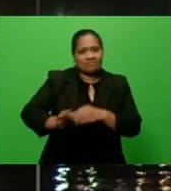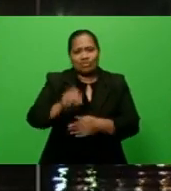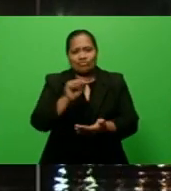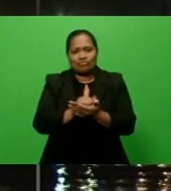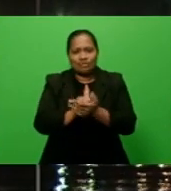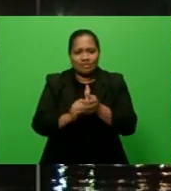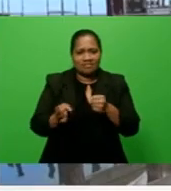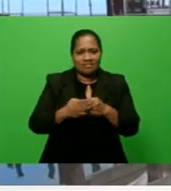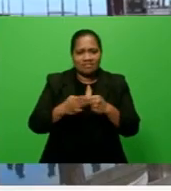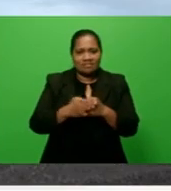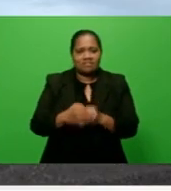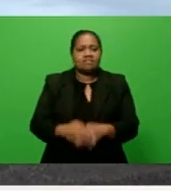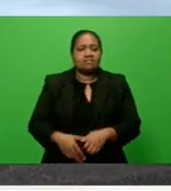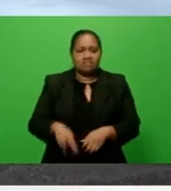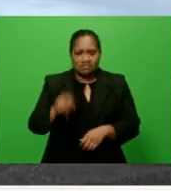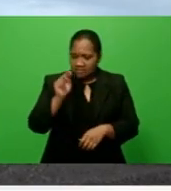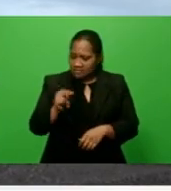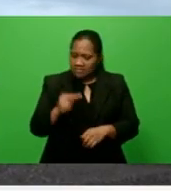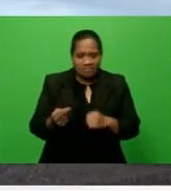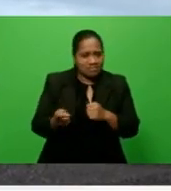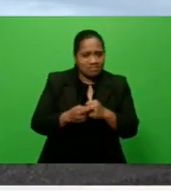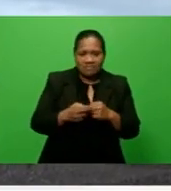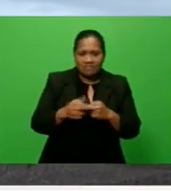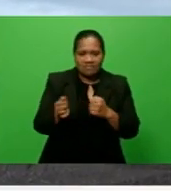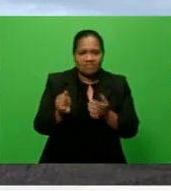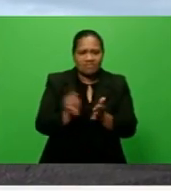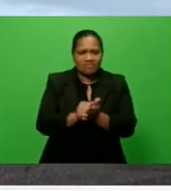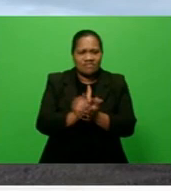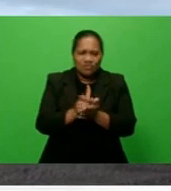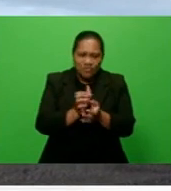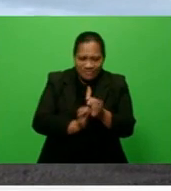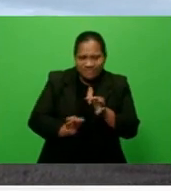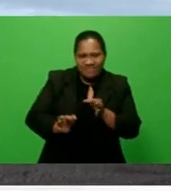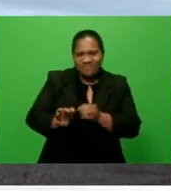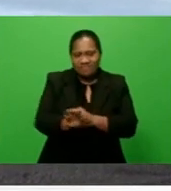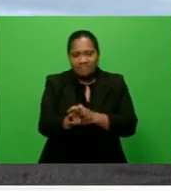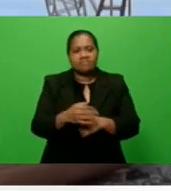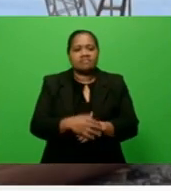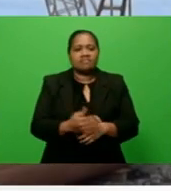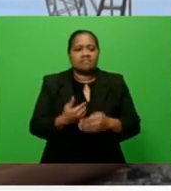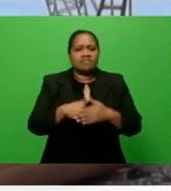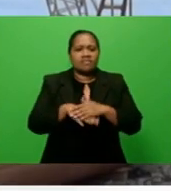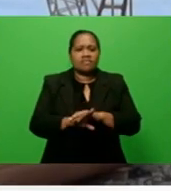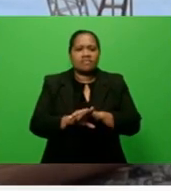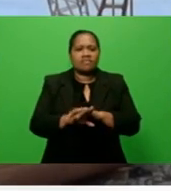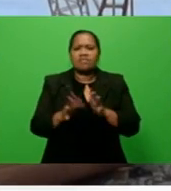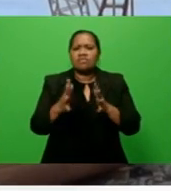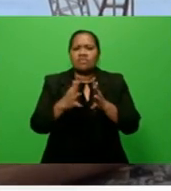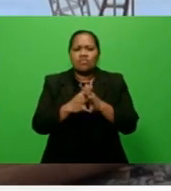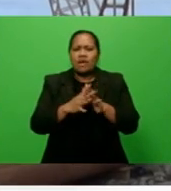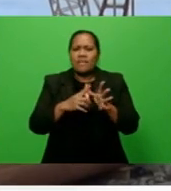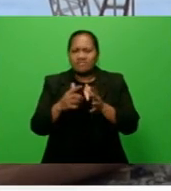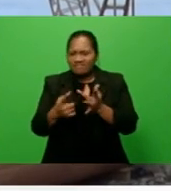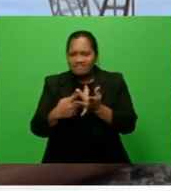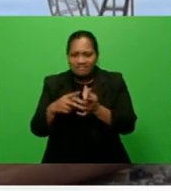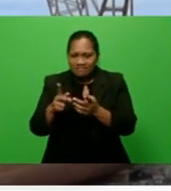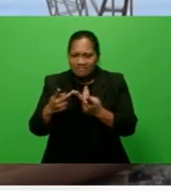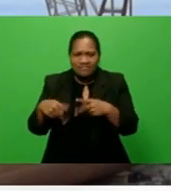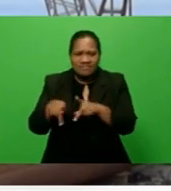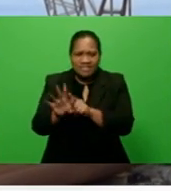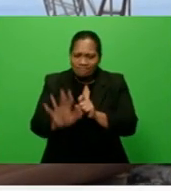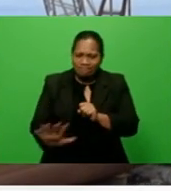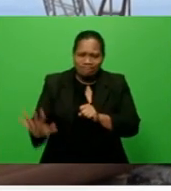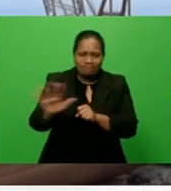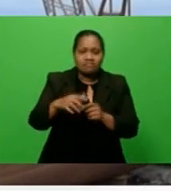need of replacement, beginning with the deteriorating structures at Wainra, Waimbao and Wainimbao in the Eastern